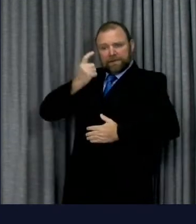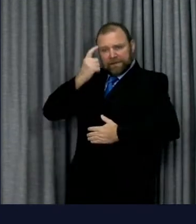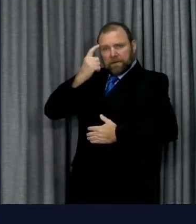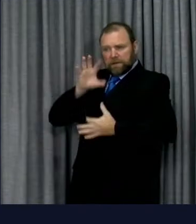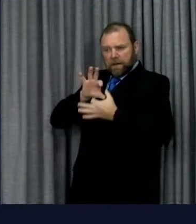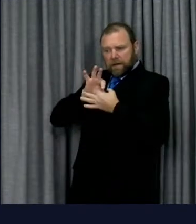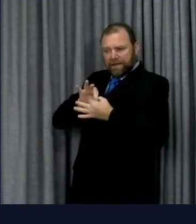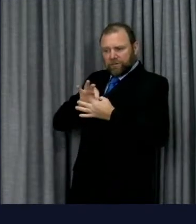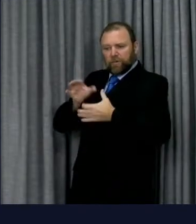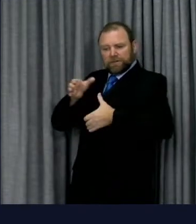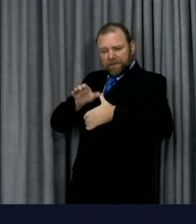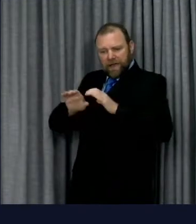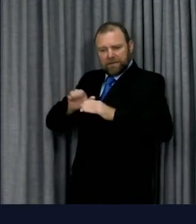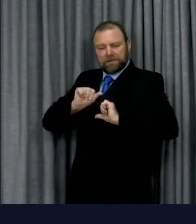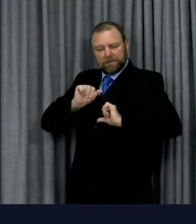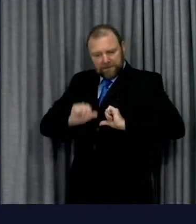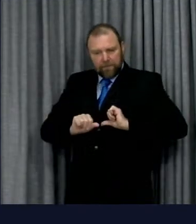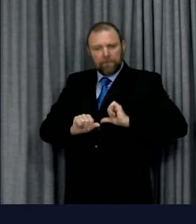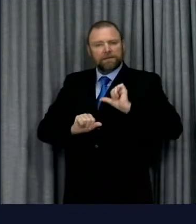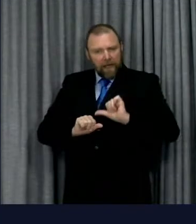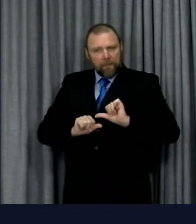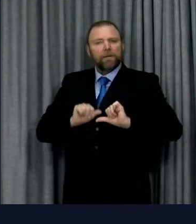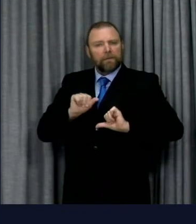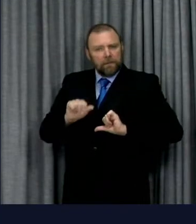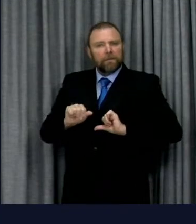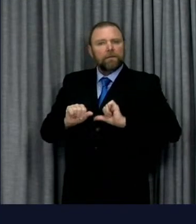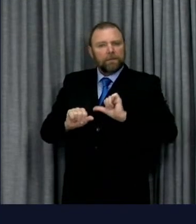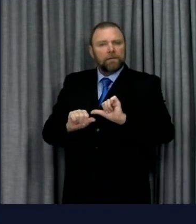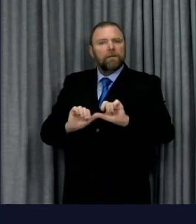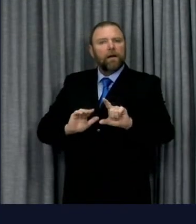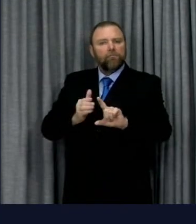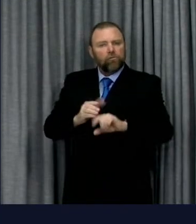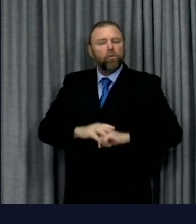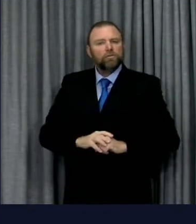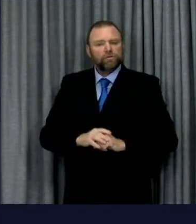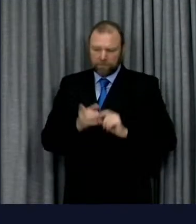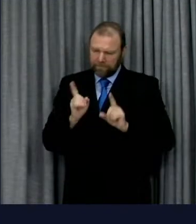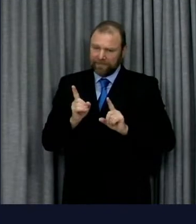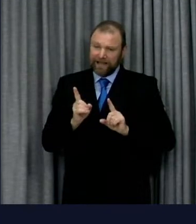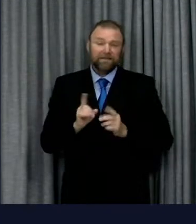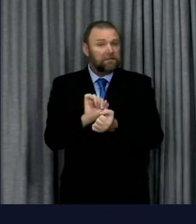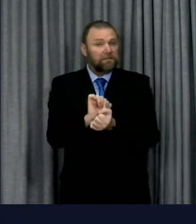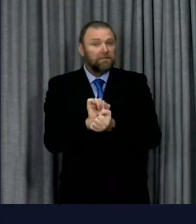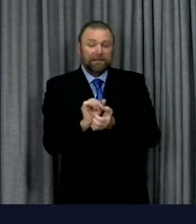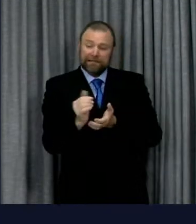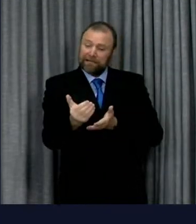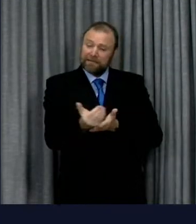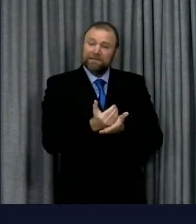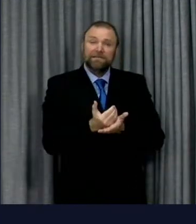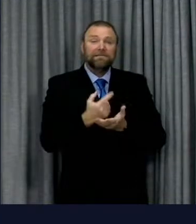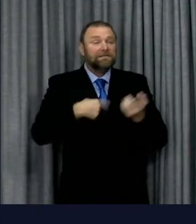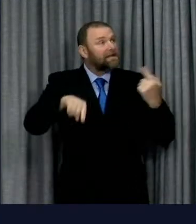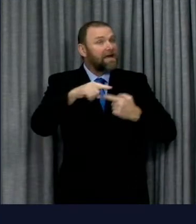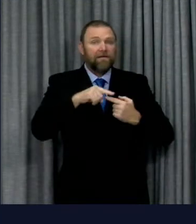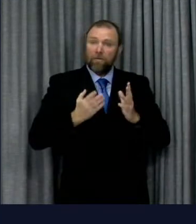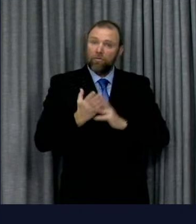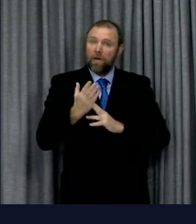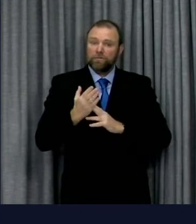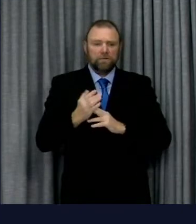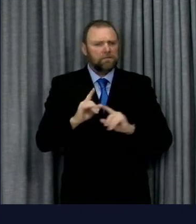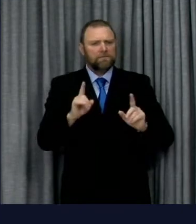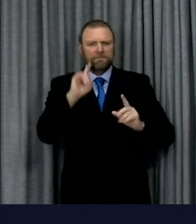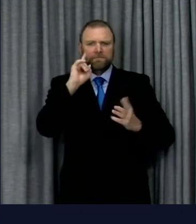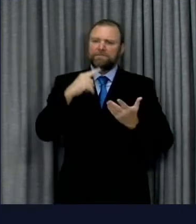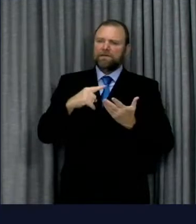science-led, step-by-step approach that we think has helped to keep Wales safe throughout the pandemic, and we don't intend to